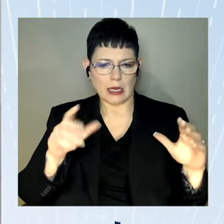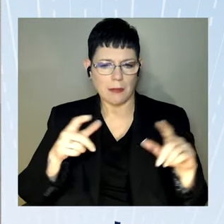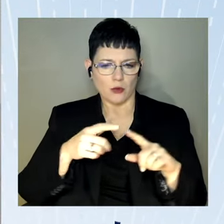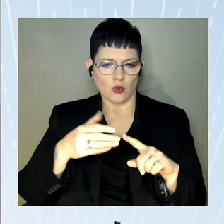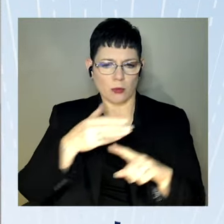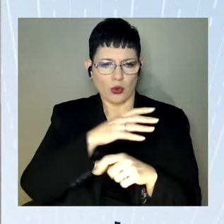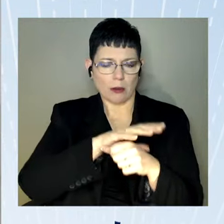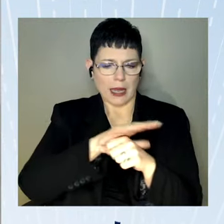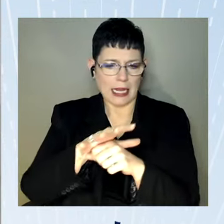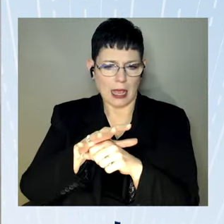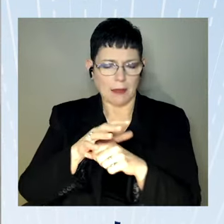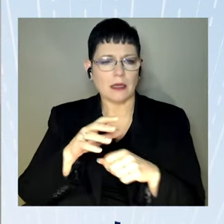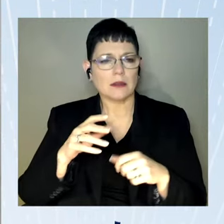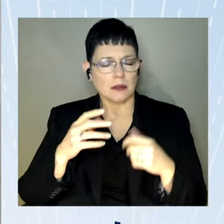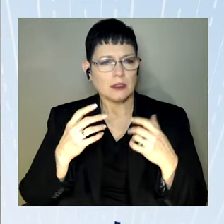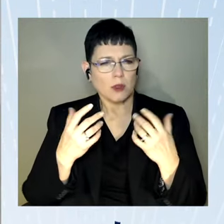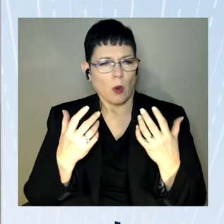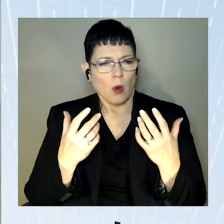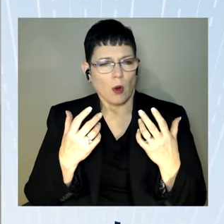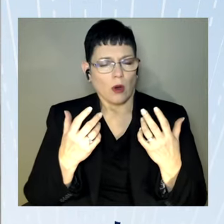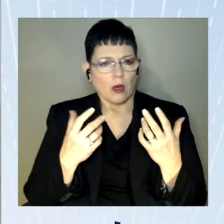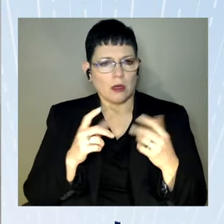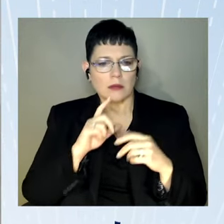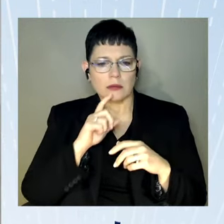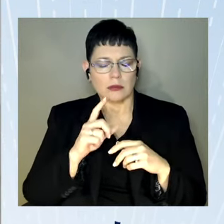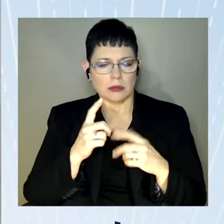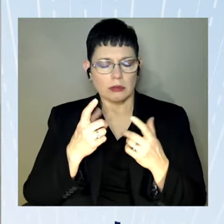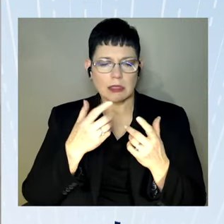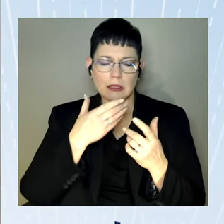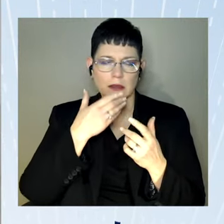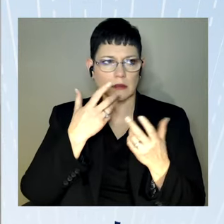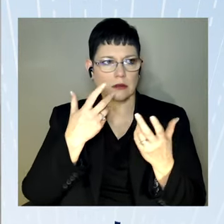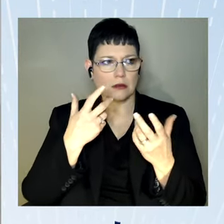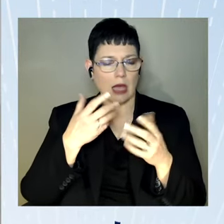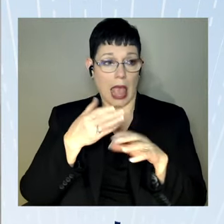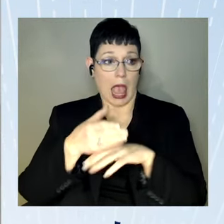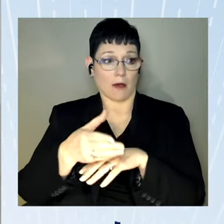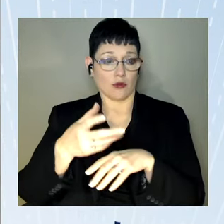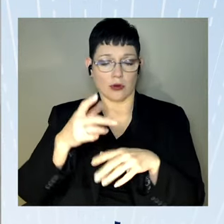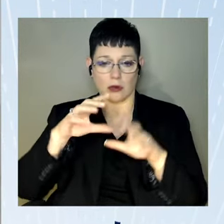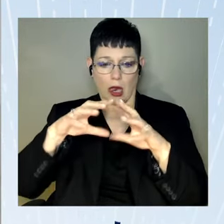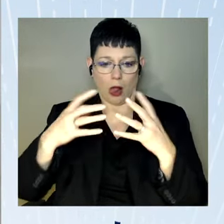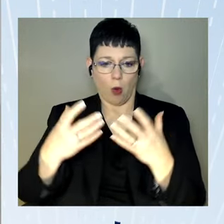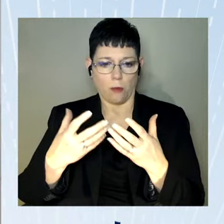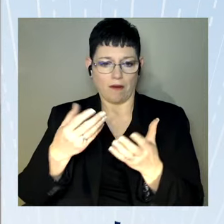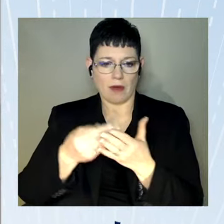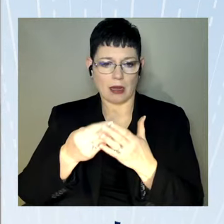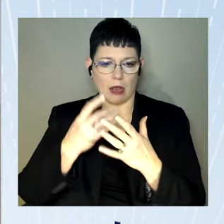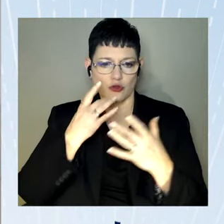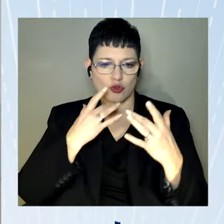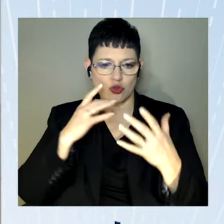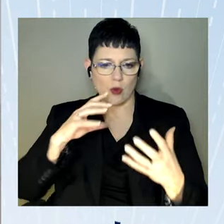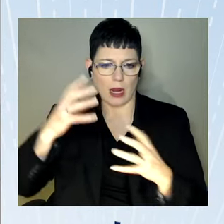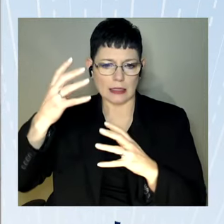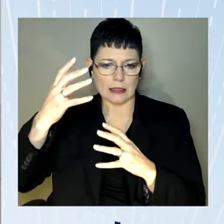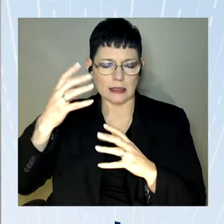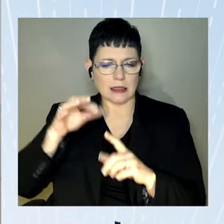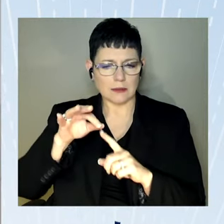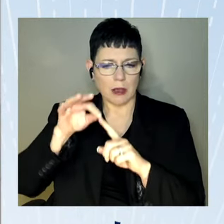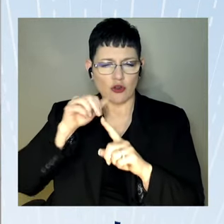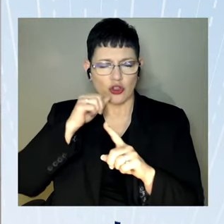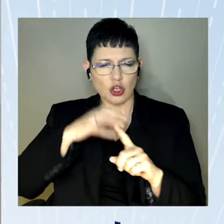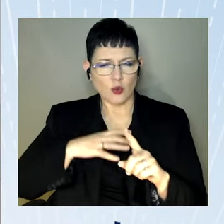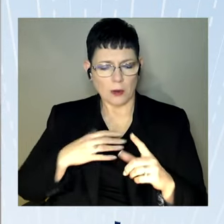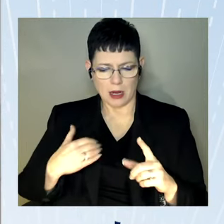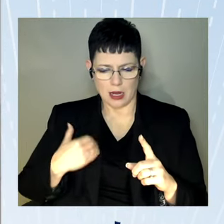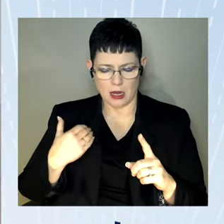better than following the global financial crisis. And it's especially true for mothers with young children, where labor force